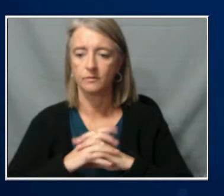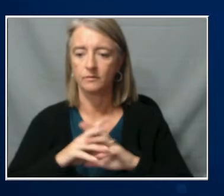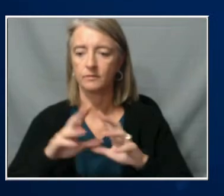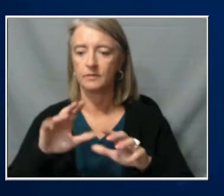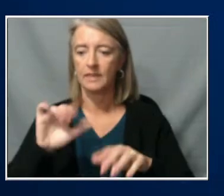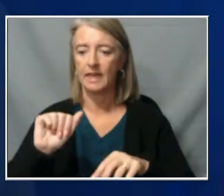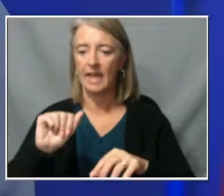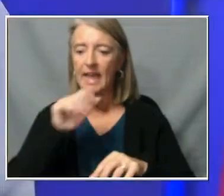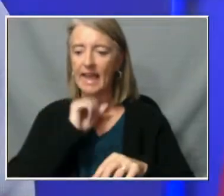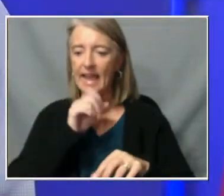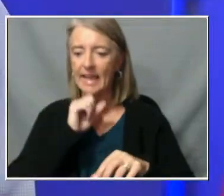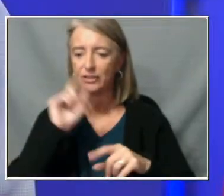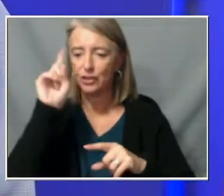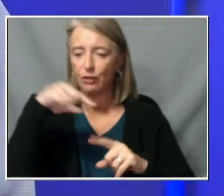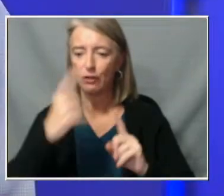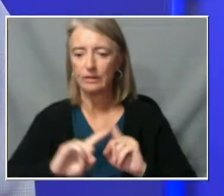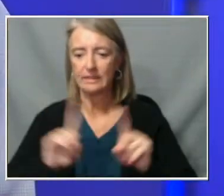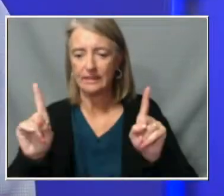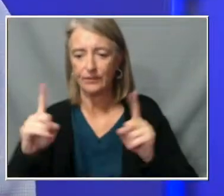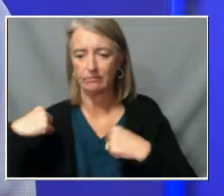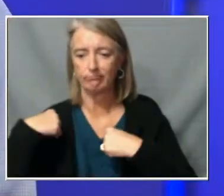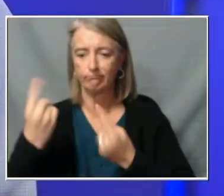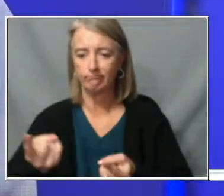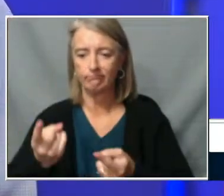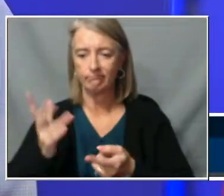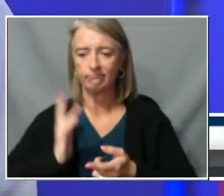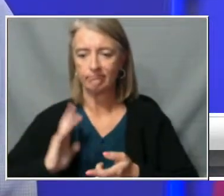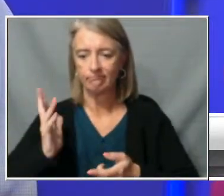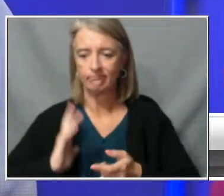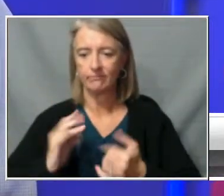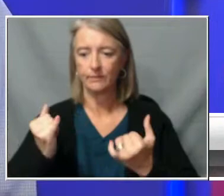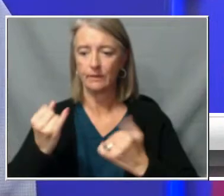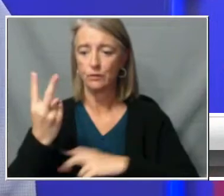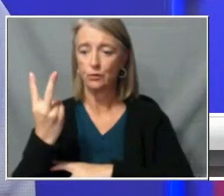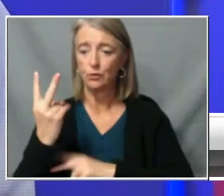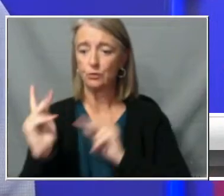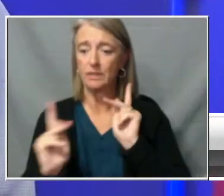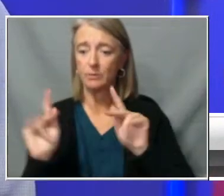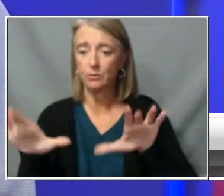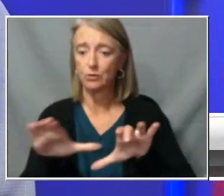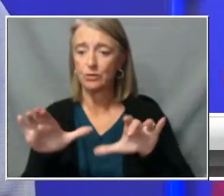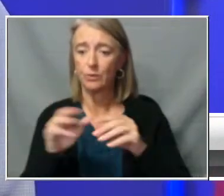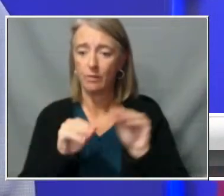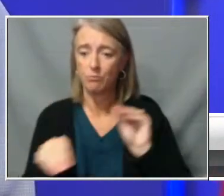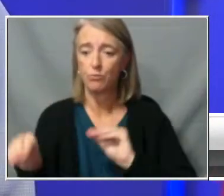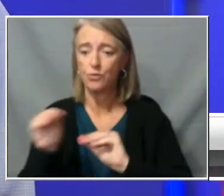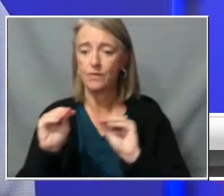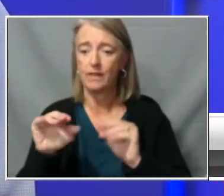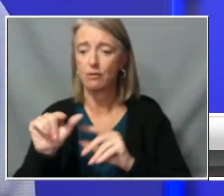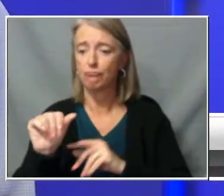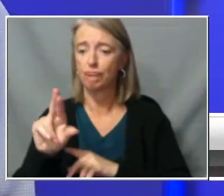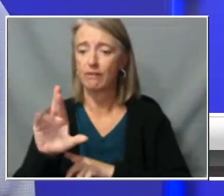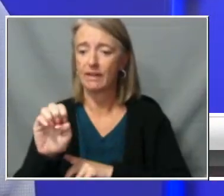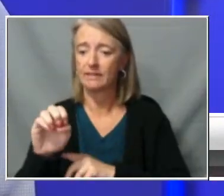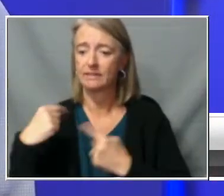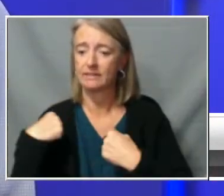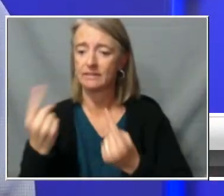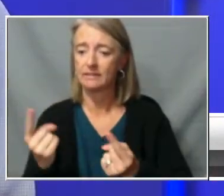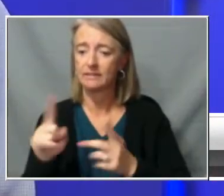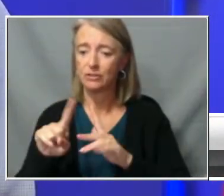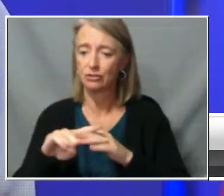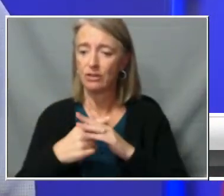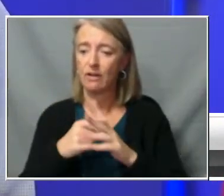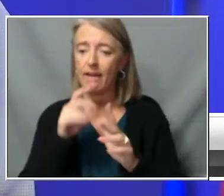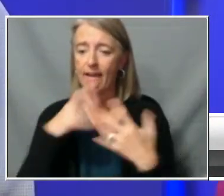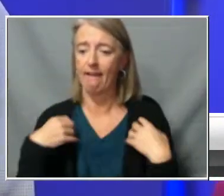Aging looks a whole lot different these days, and today we have two people doing it with movement and grace as we kick off Healthy Aging Month.